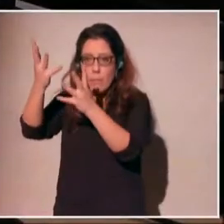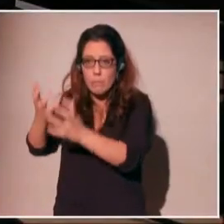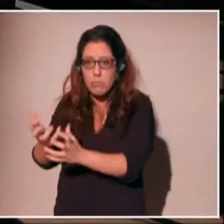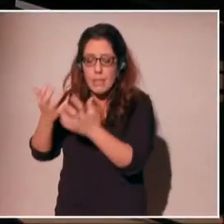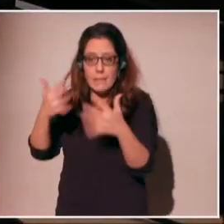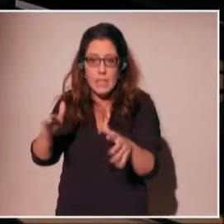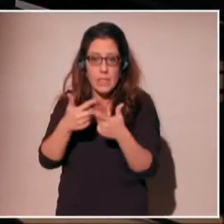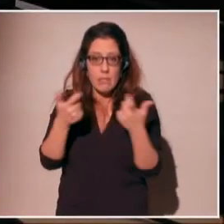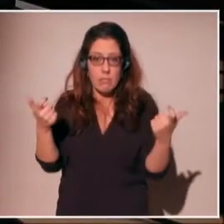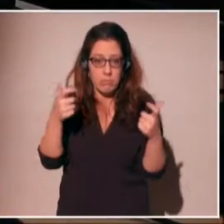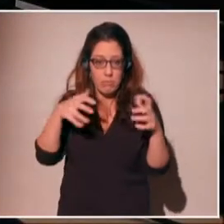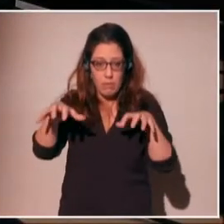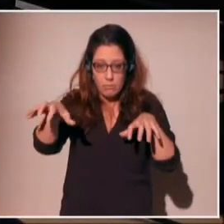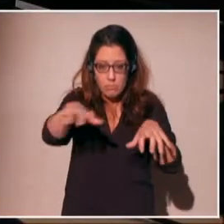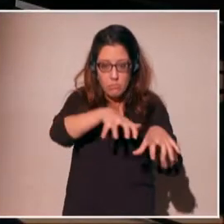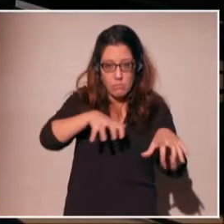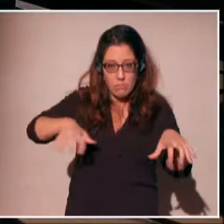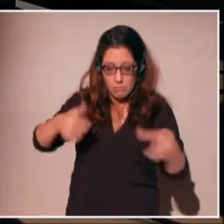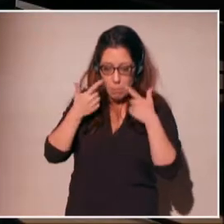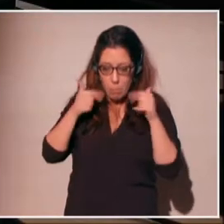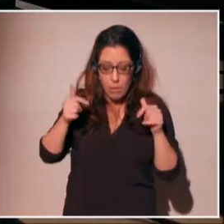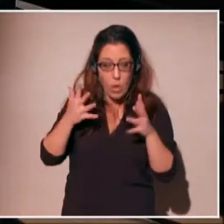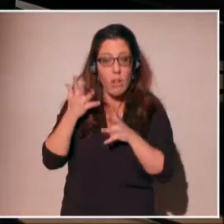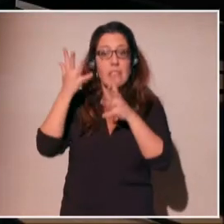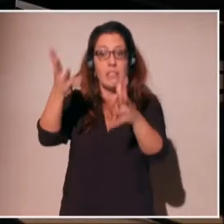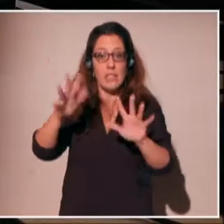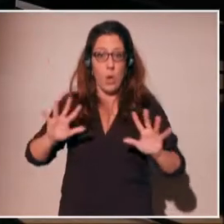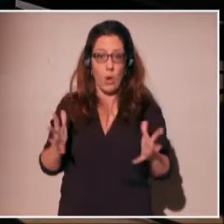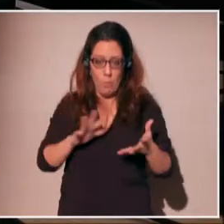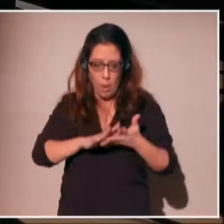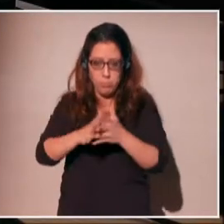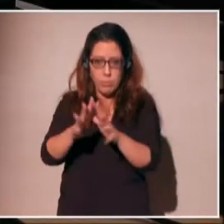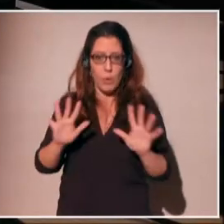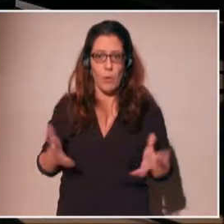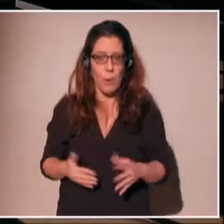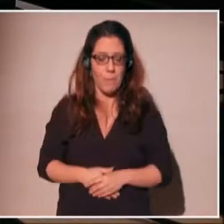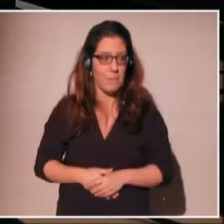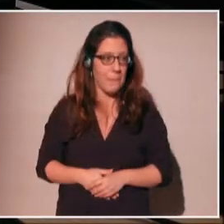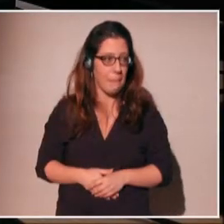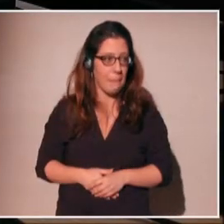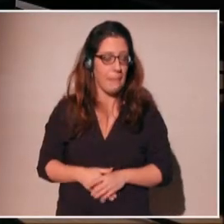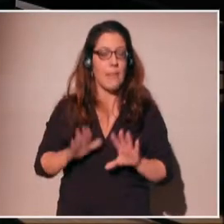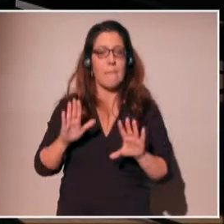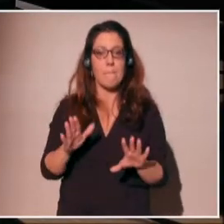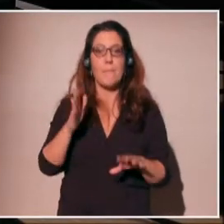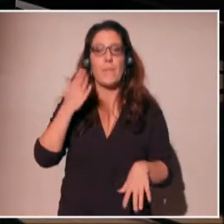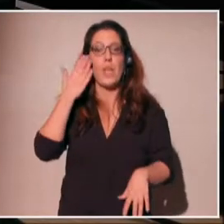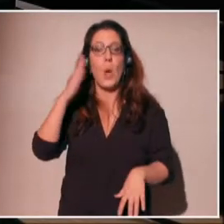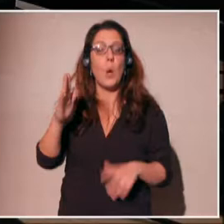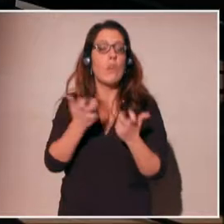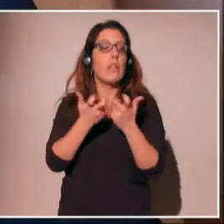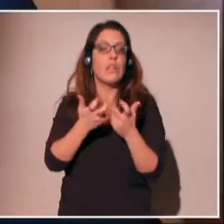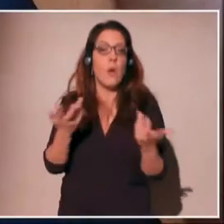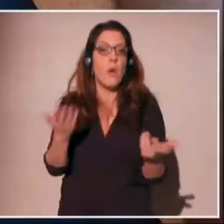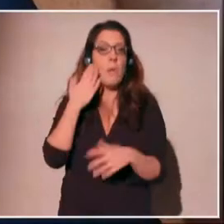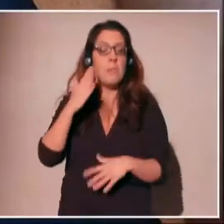very last example, I cannot draw a mountain, but I can draw maybe the rift or the edges of